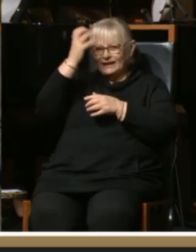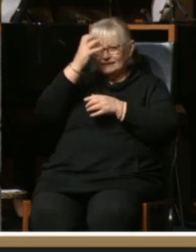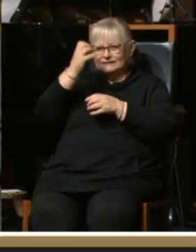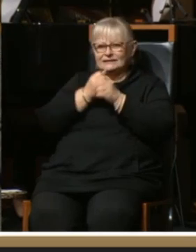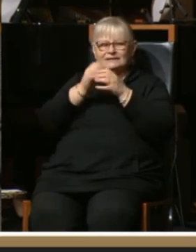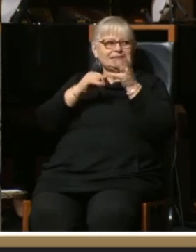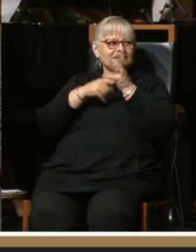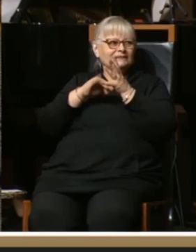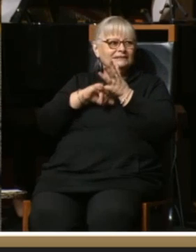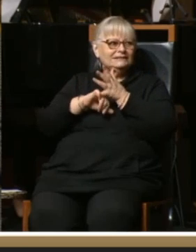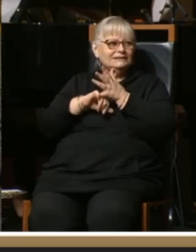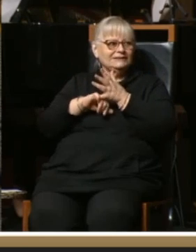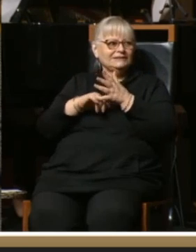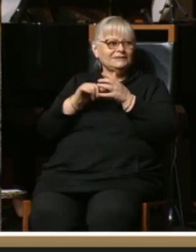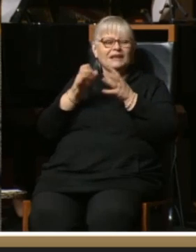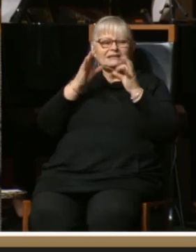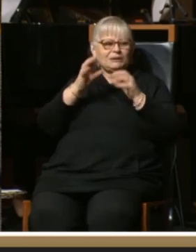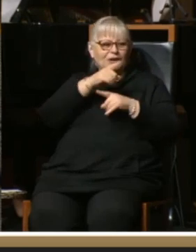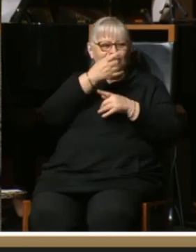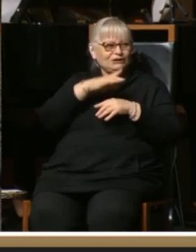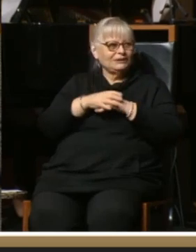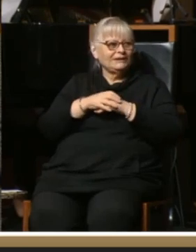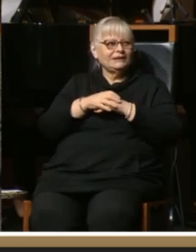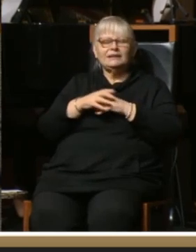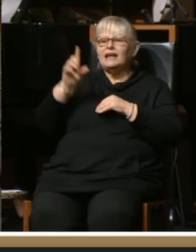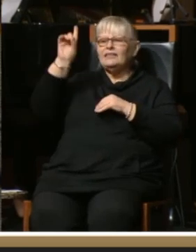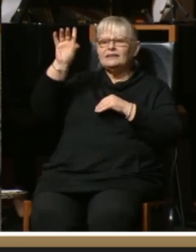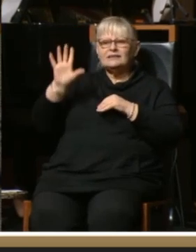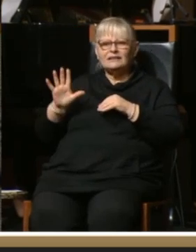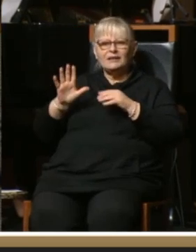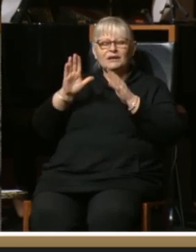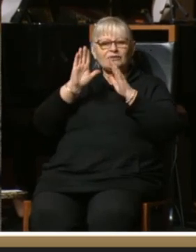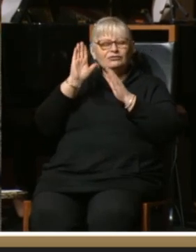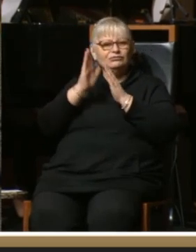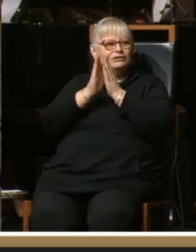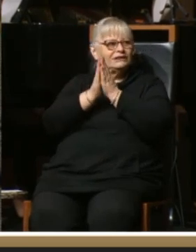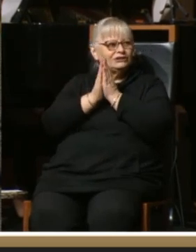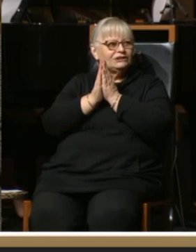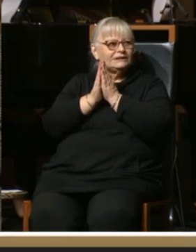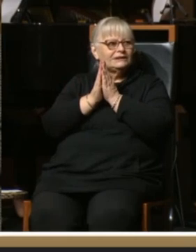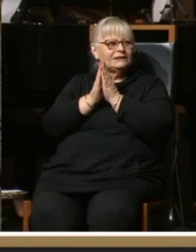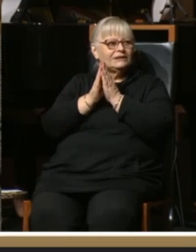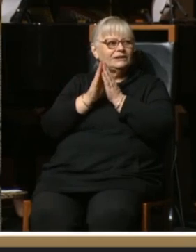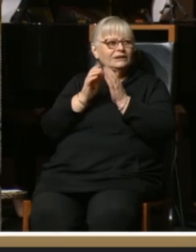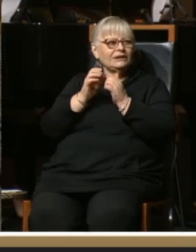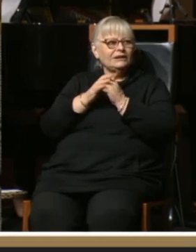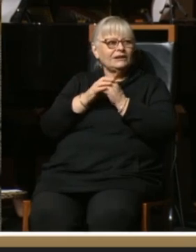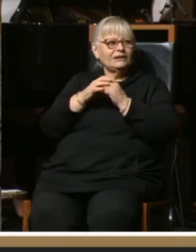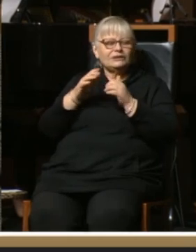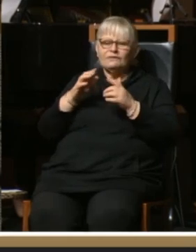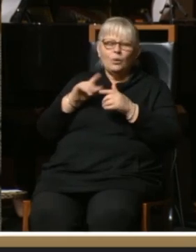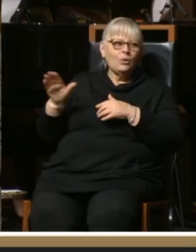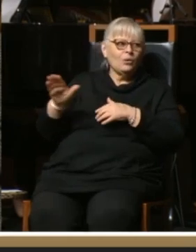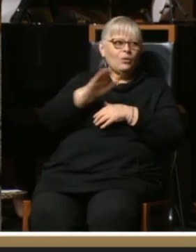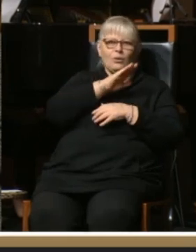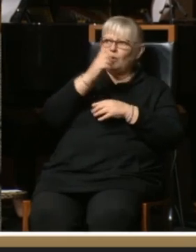and gentlemen, and especially children. Islam is a religion of monotheism. Islam literally means submission to the one